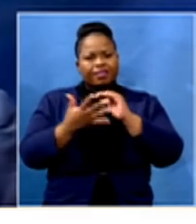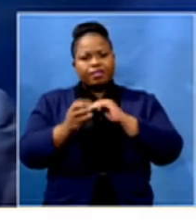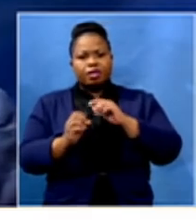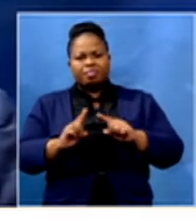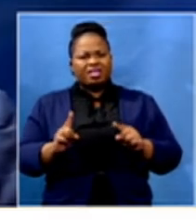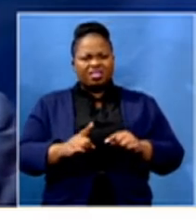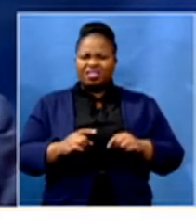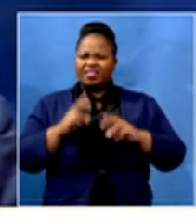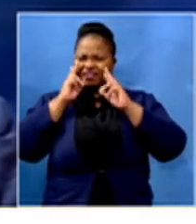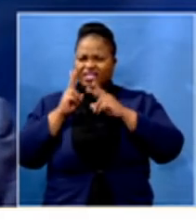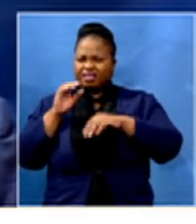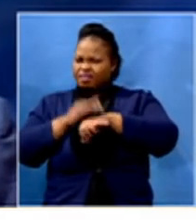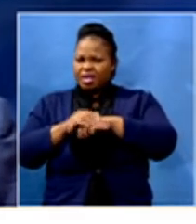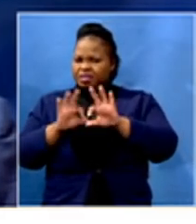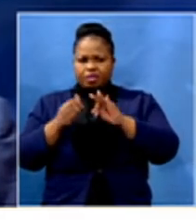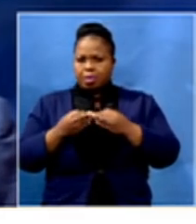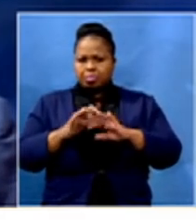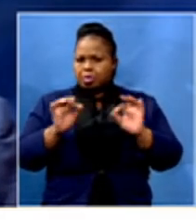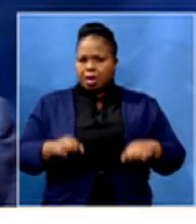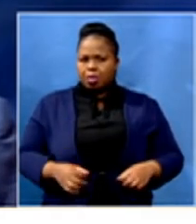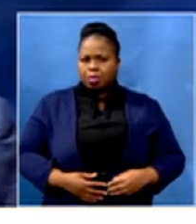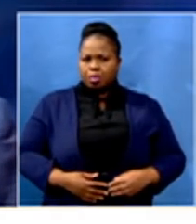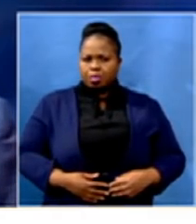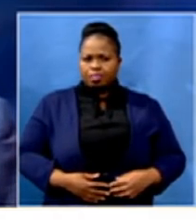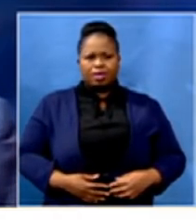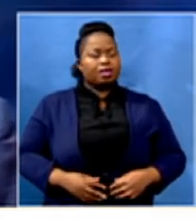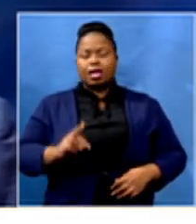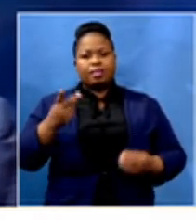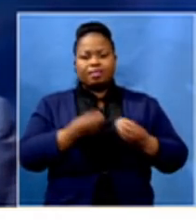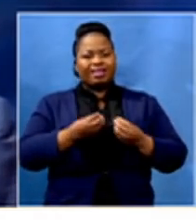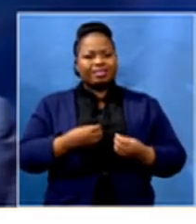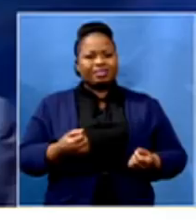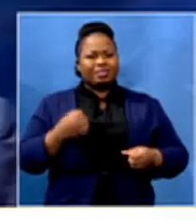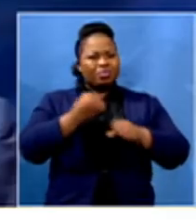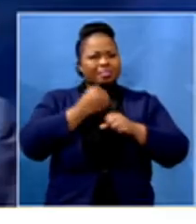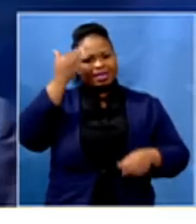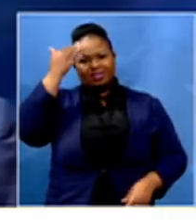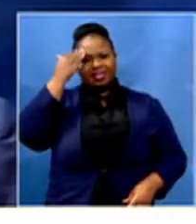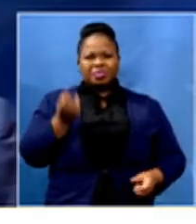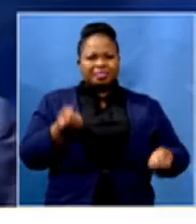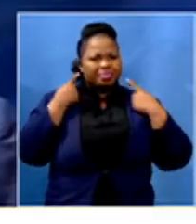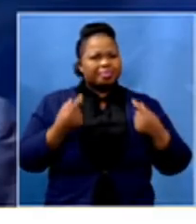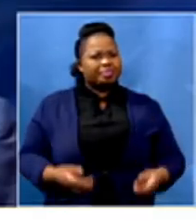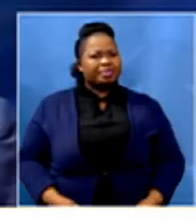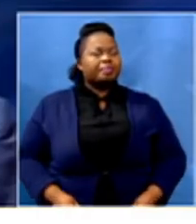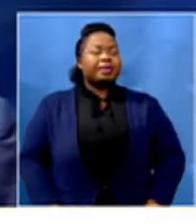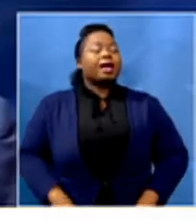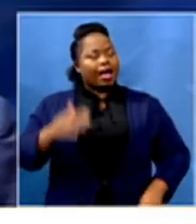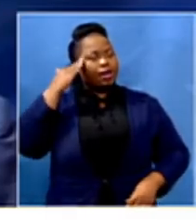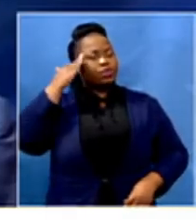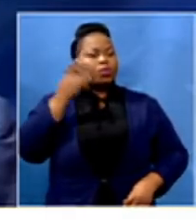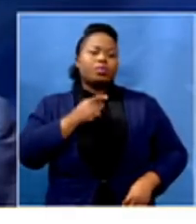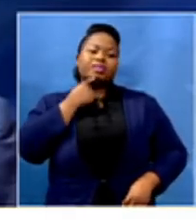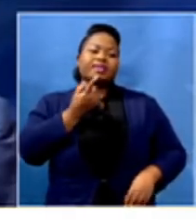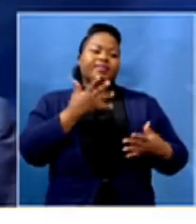friends and your family. And, you know, there are some things that just don't make sense. I know that it's been told that